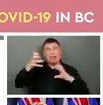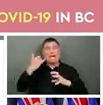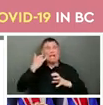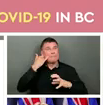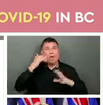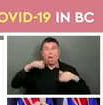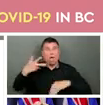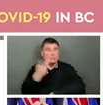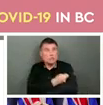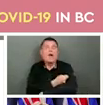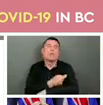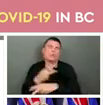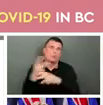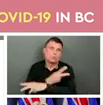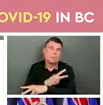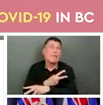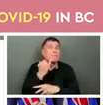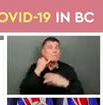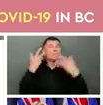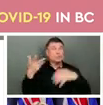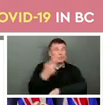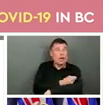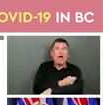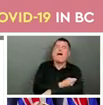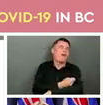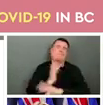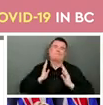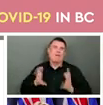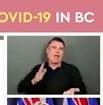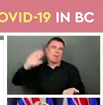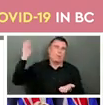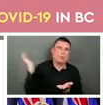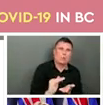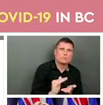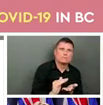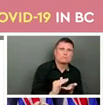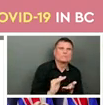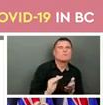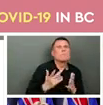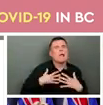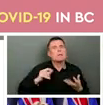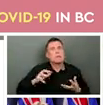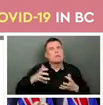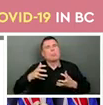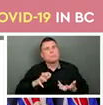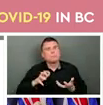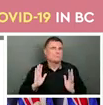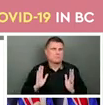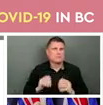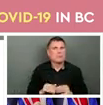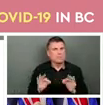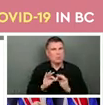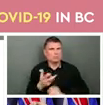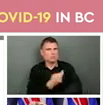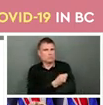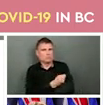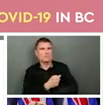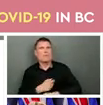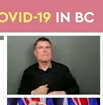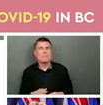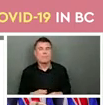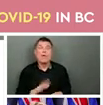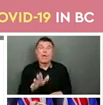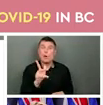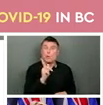complicated, but it shows the same thing. By breaking down the rates of infection by the